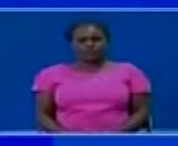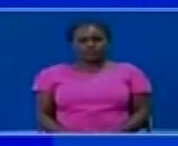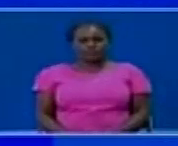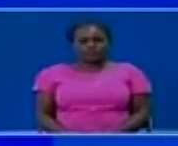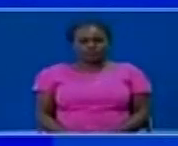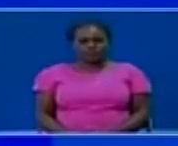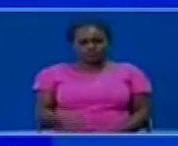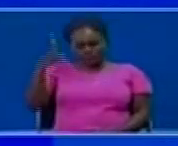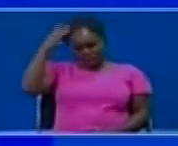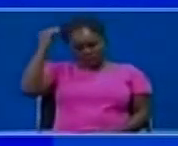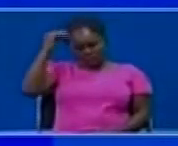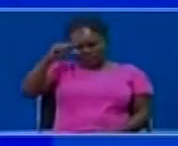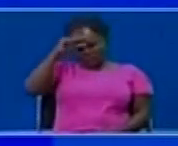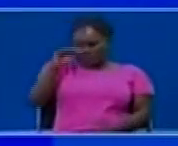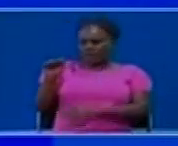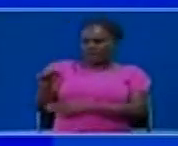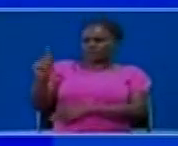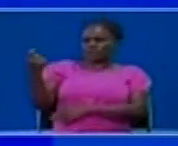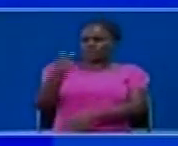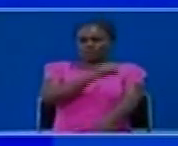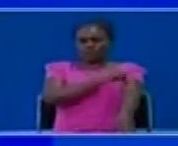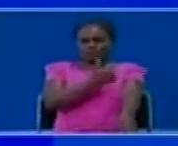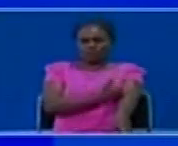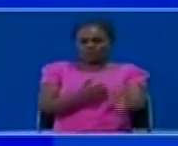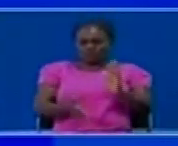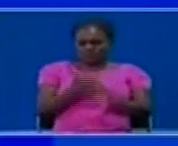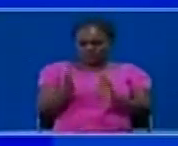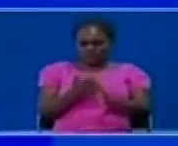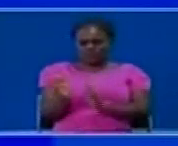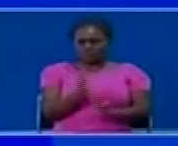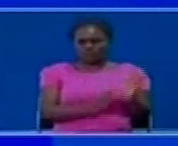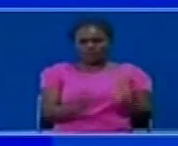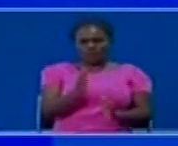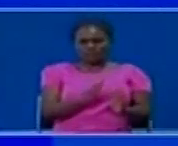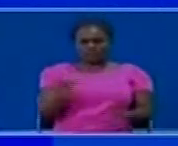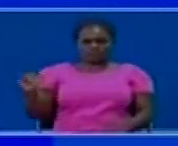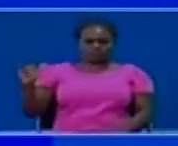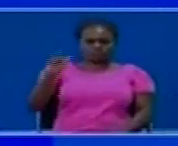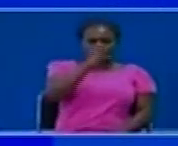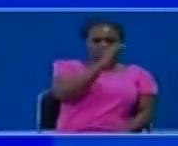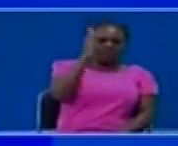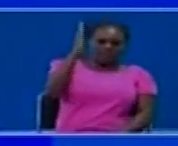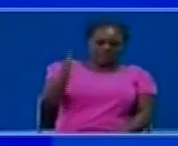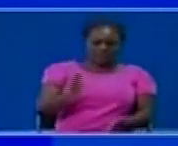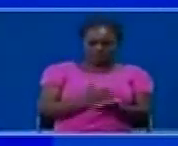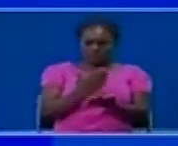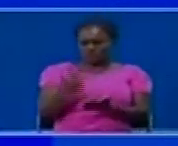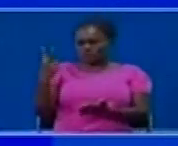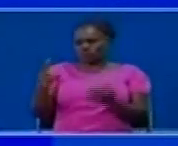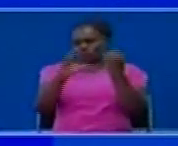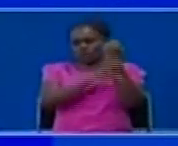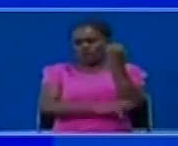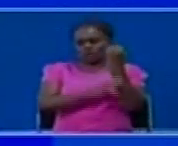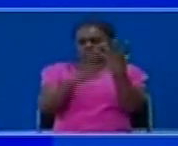The Somali government has called on Kenyan authorities to fast-track plans to have direct flights between the two countries to ease